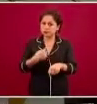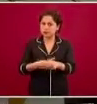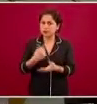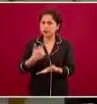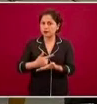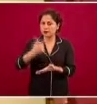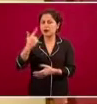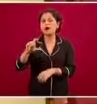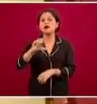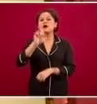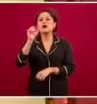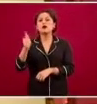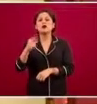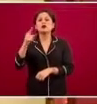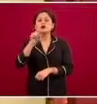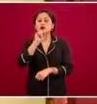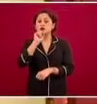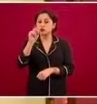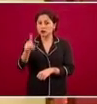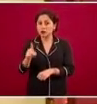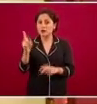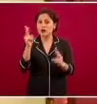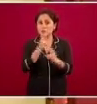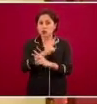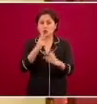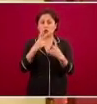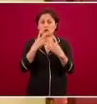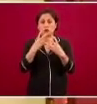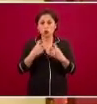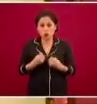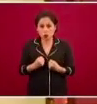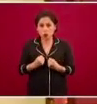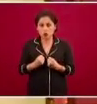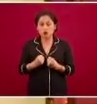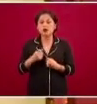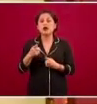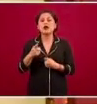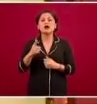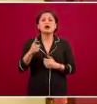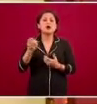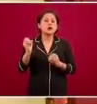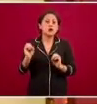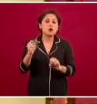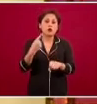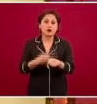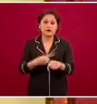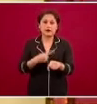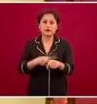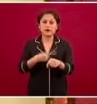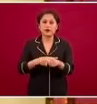smoking, kidney failure, cardiovascular conditions,